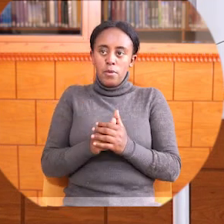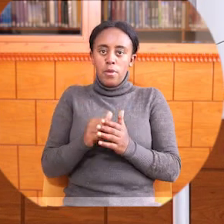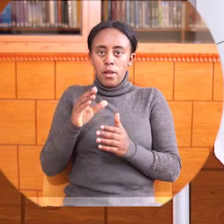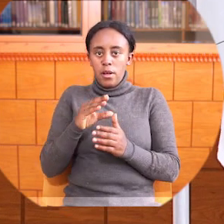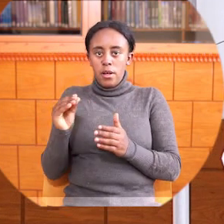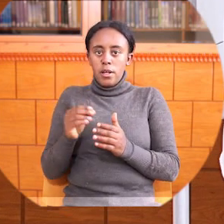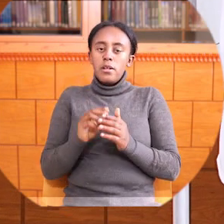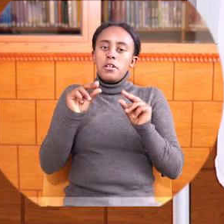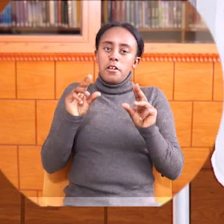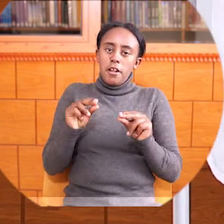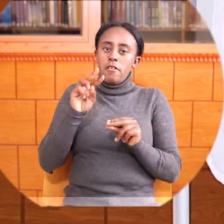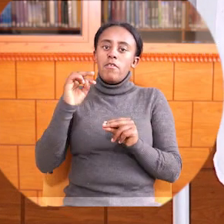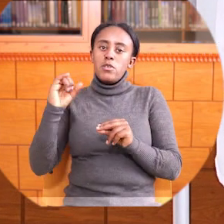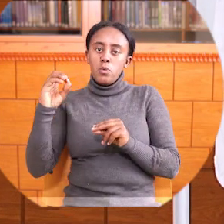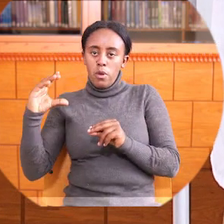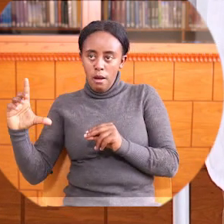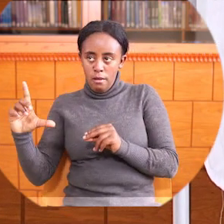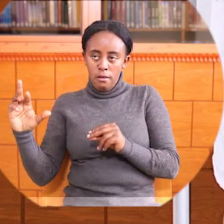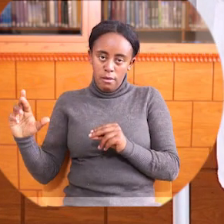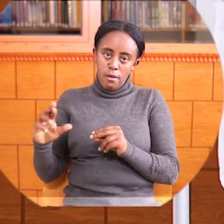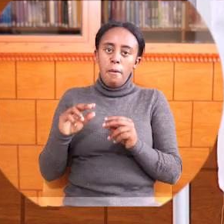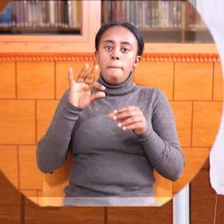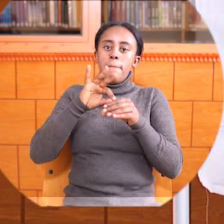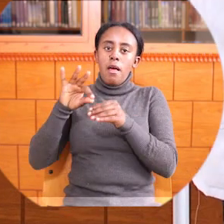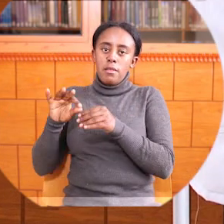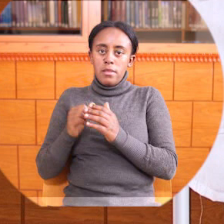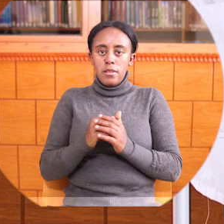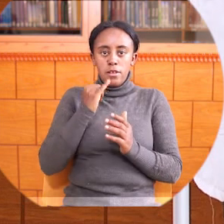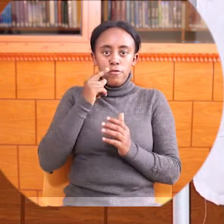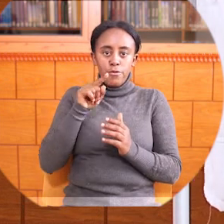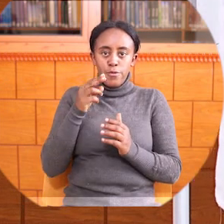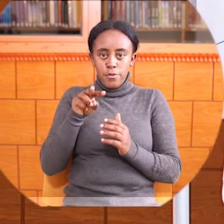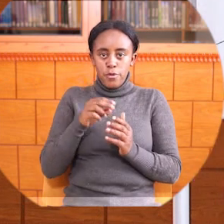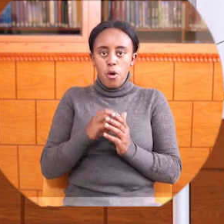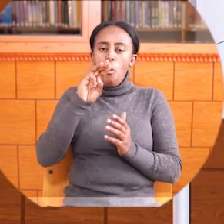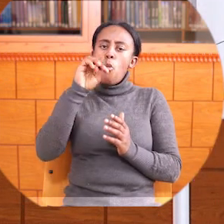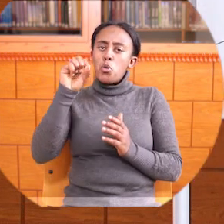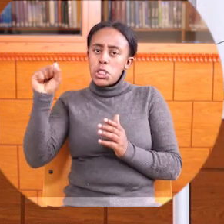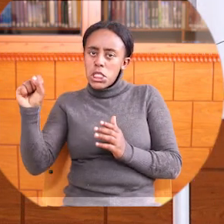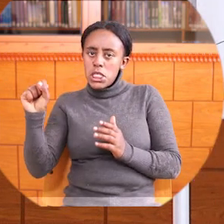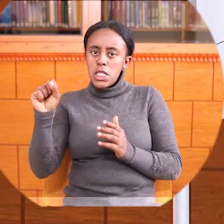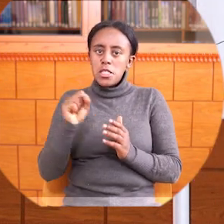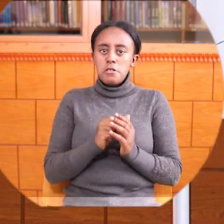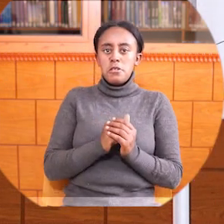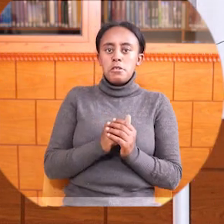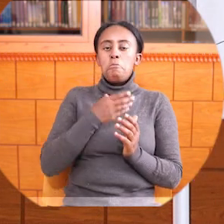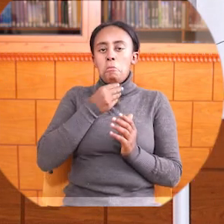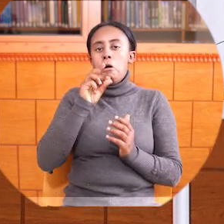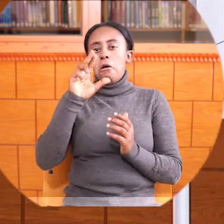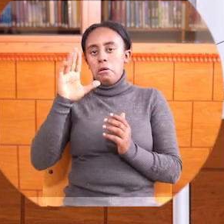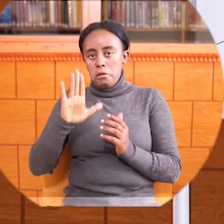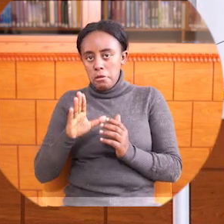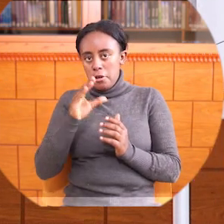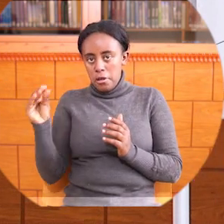and non-vascular plant. For example, if you take the plant like mosses and